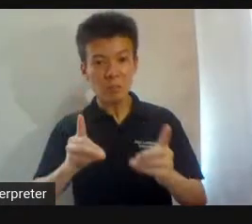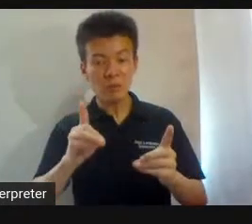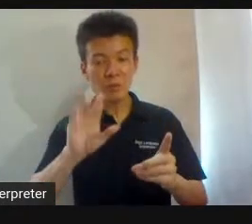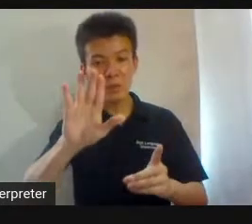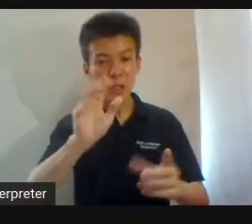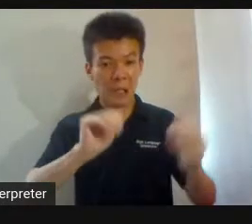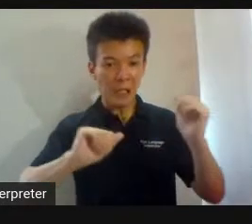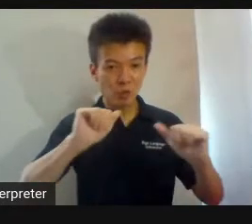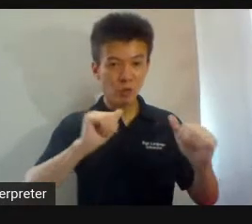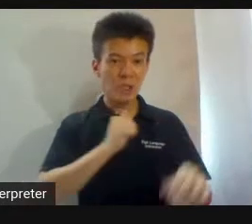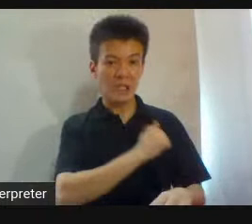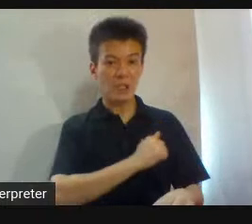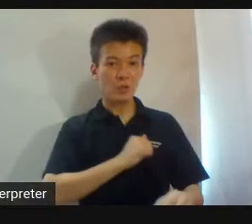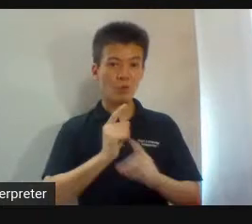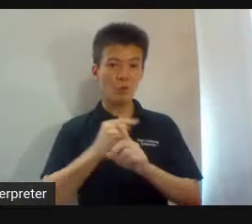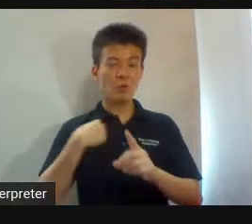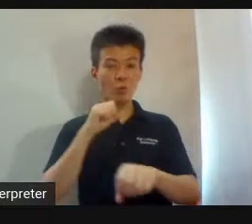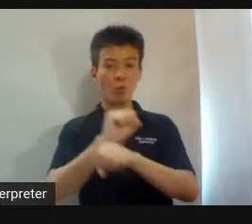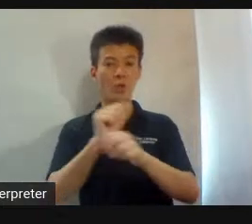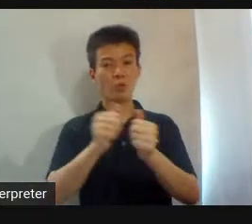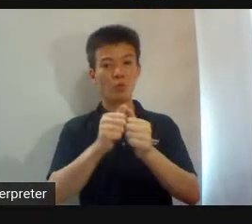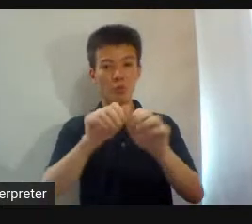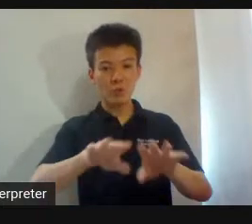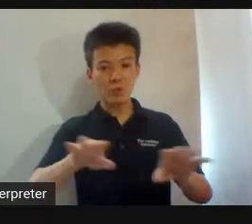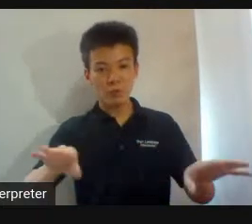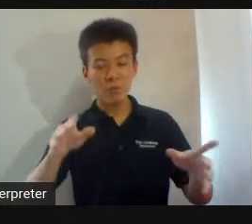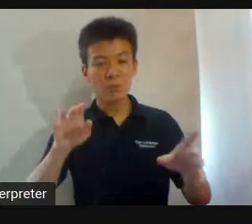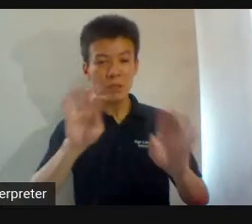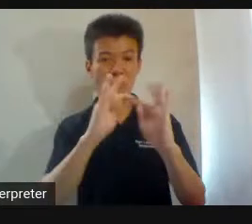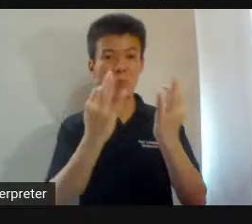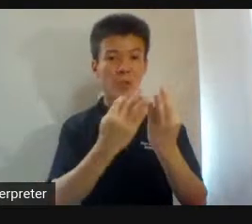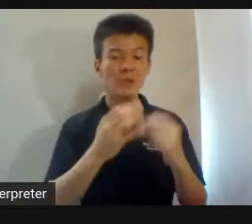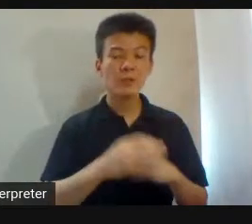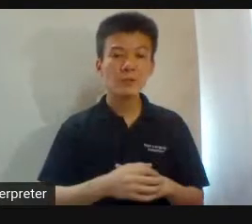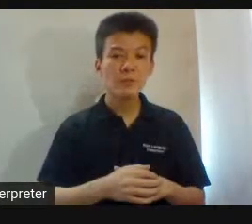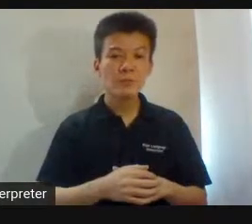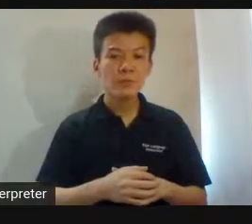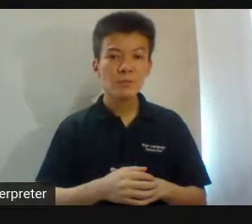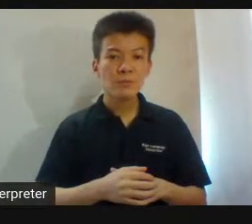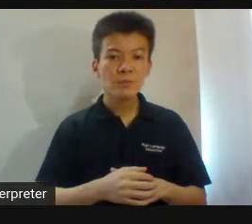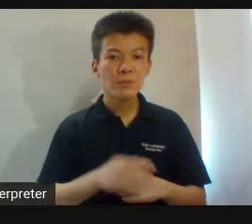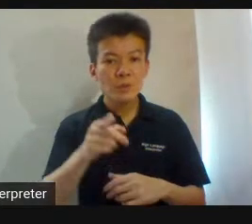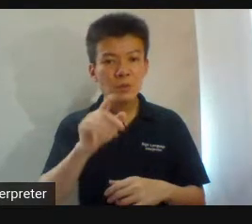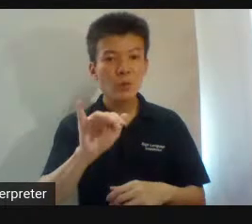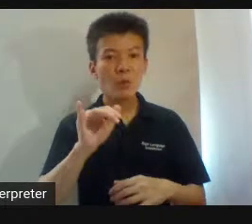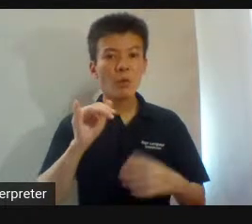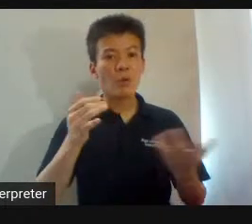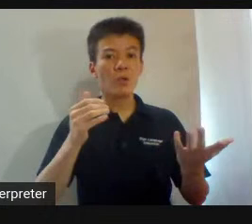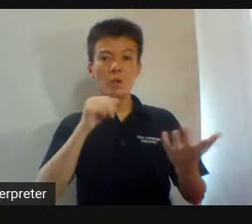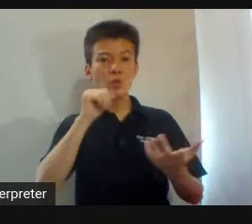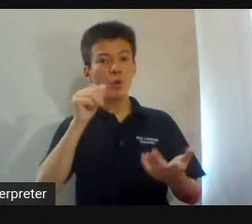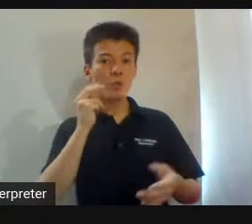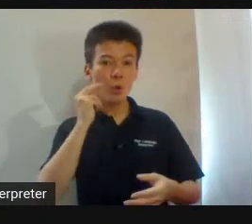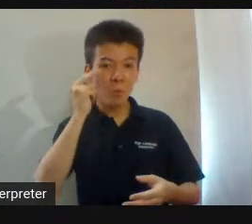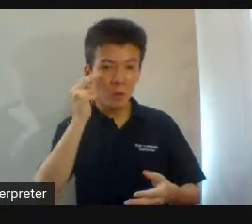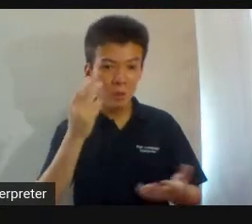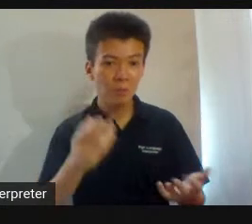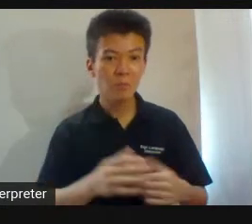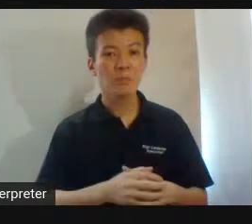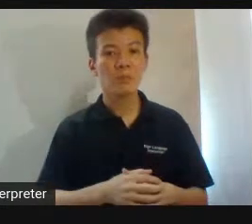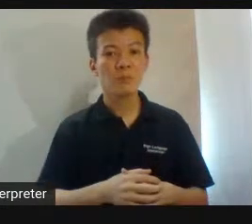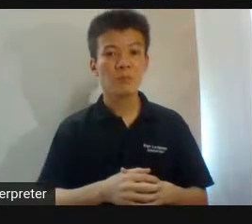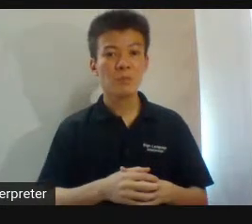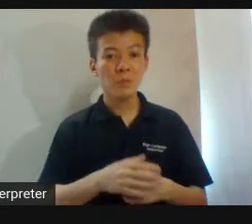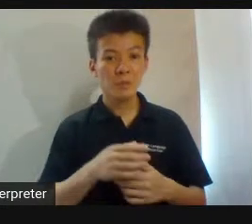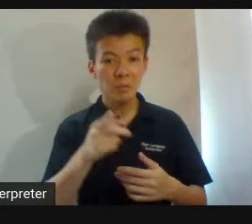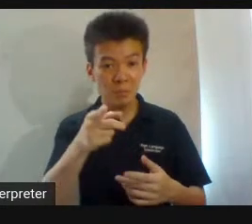Your attitudes. When we work with kids, families, usually they'll be like, oh, not normal. Is